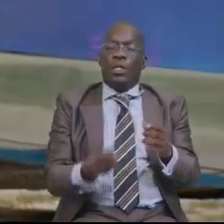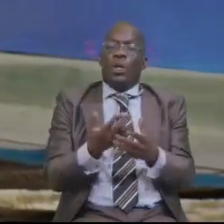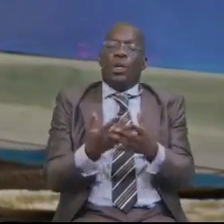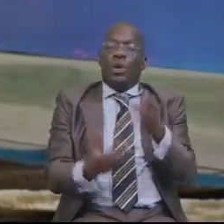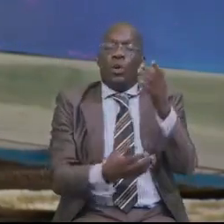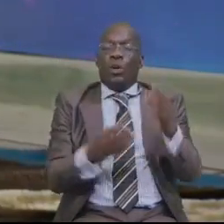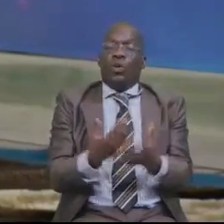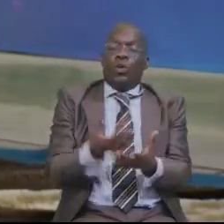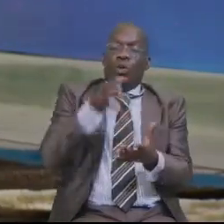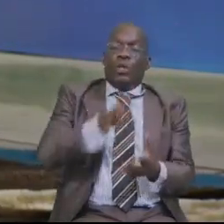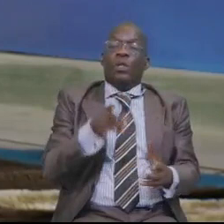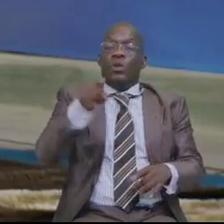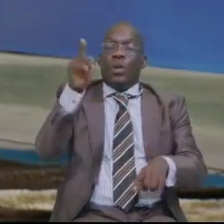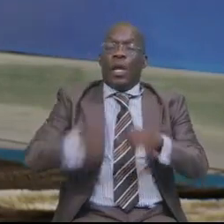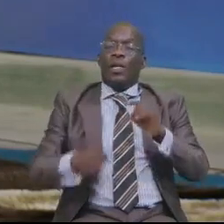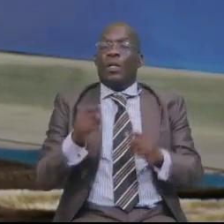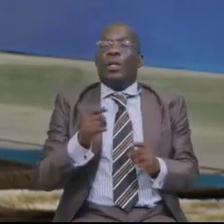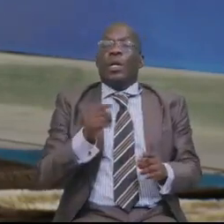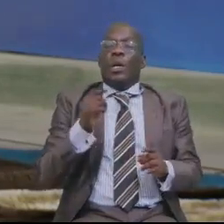you cannot confront